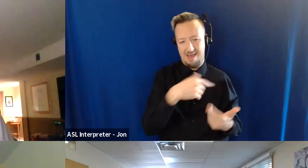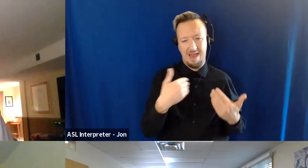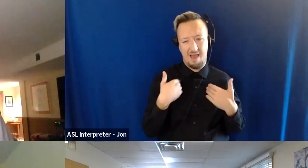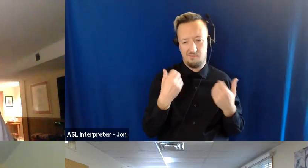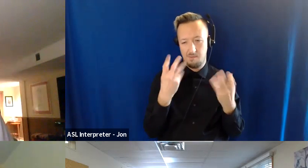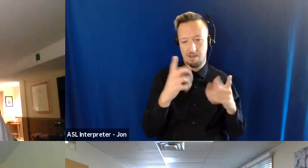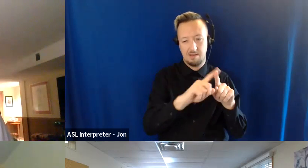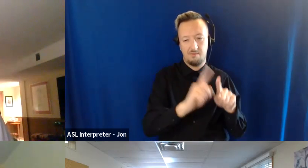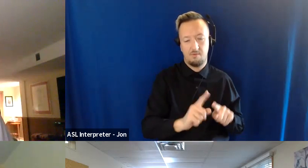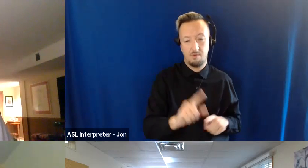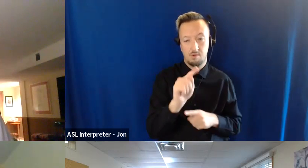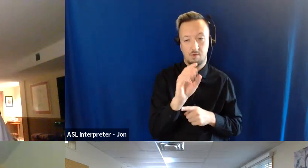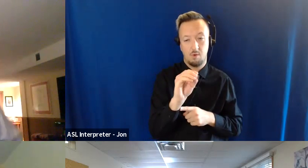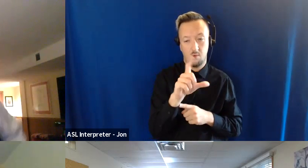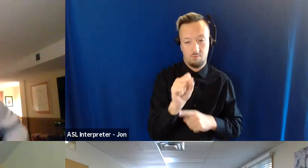as you're willing to go.